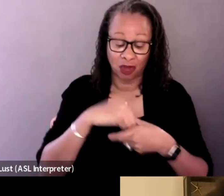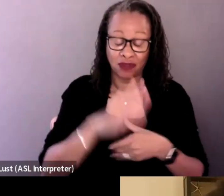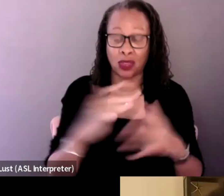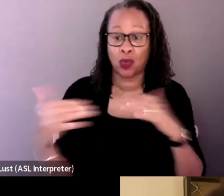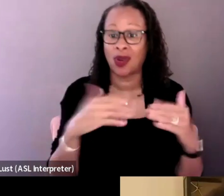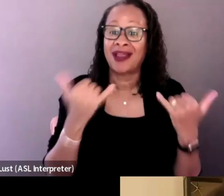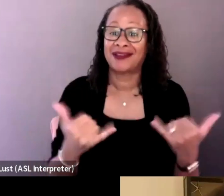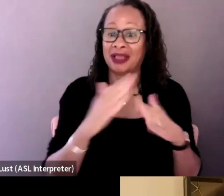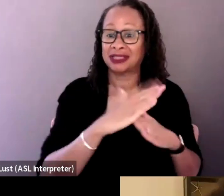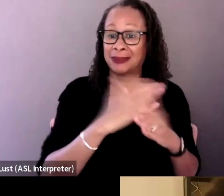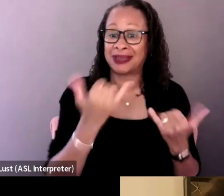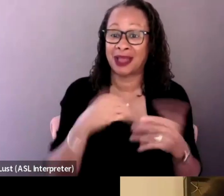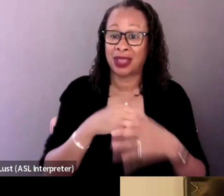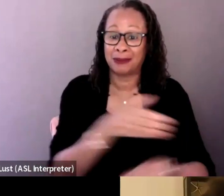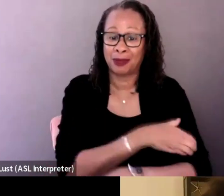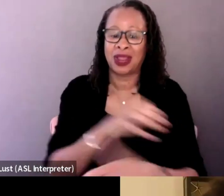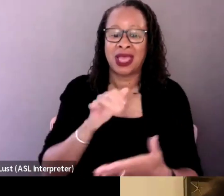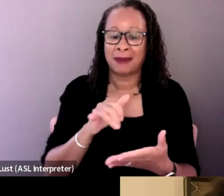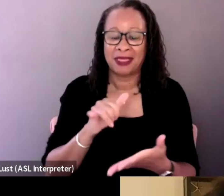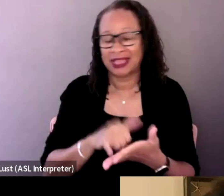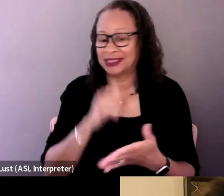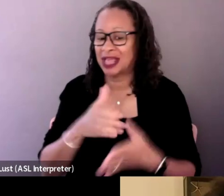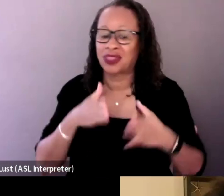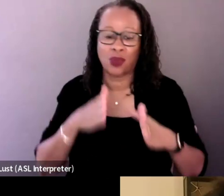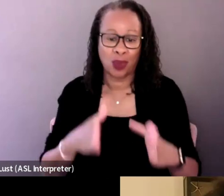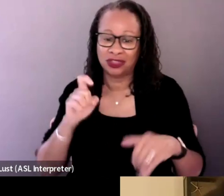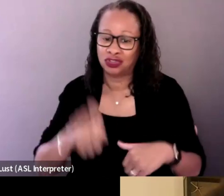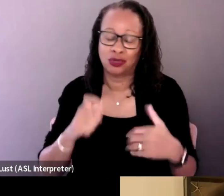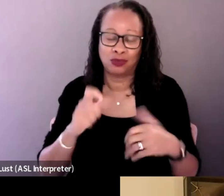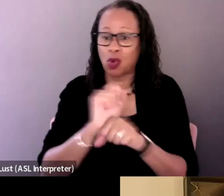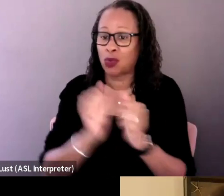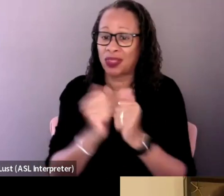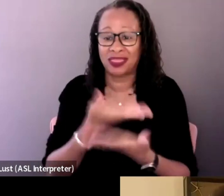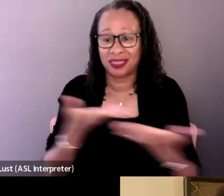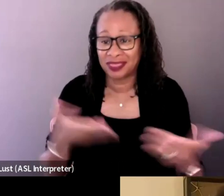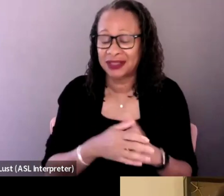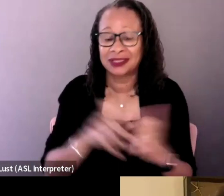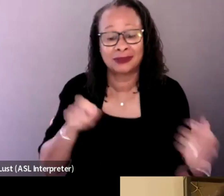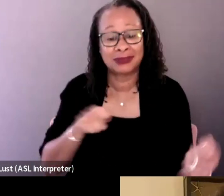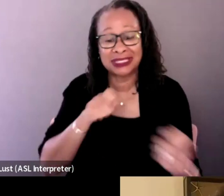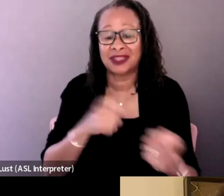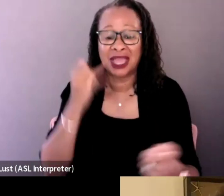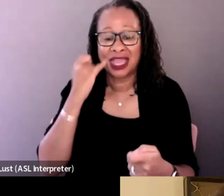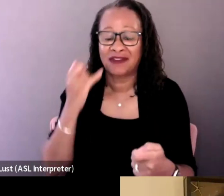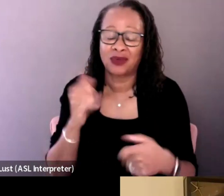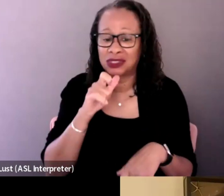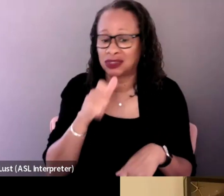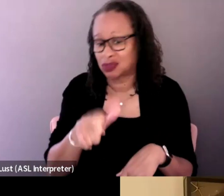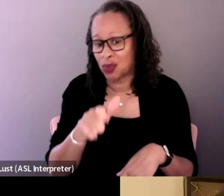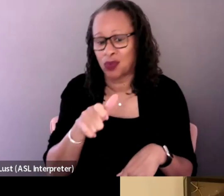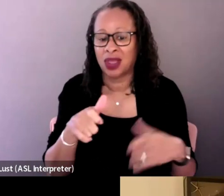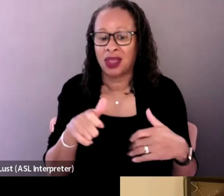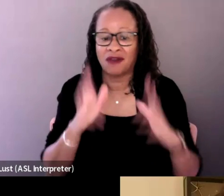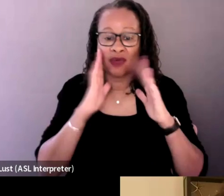now in power. But that's not the way we should deal with things, especially that we should not deal with with